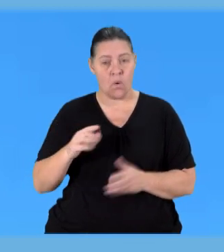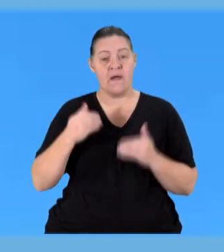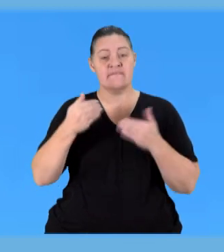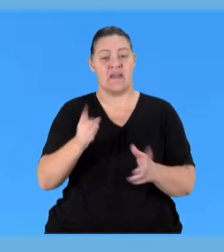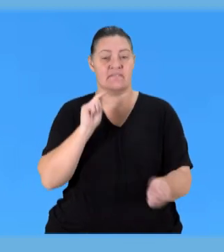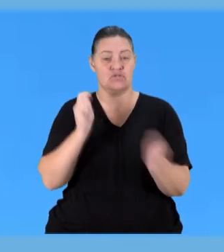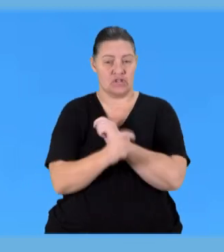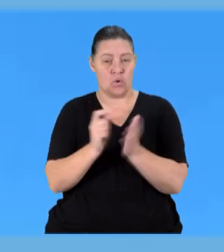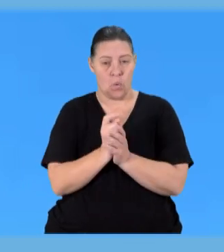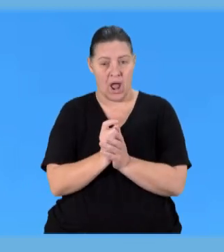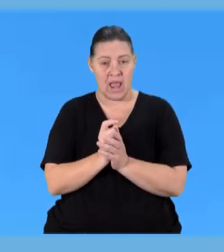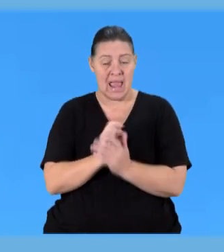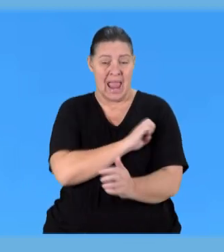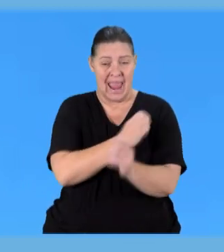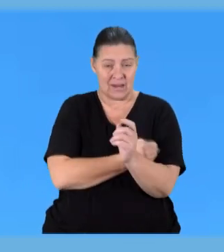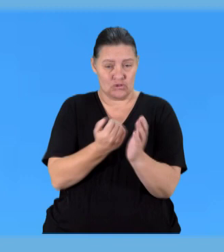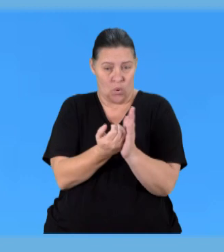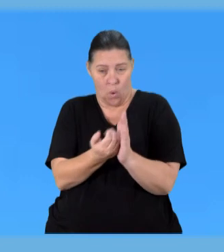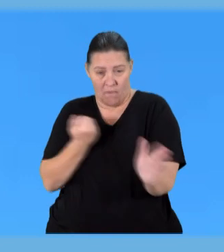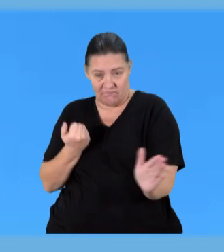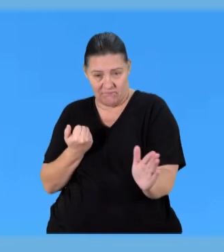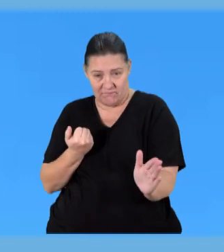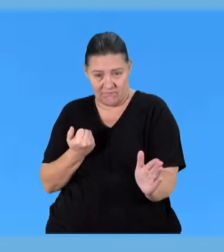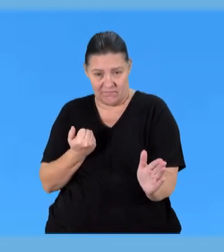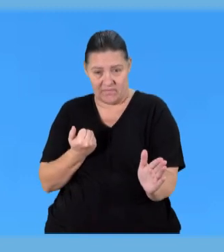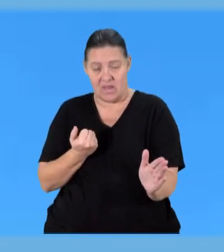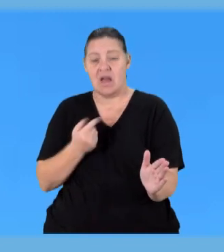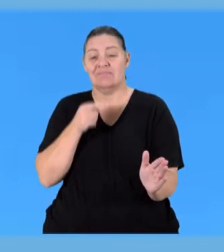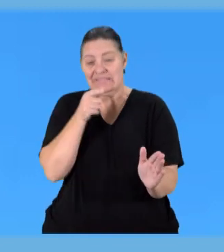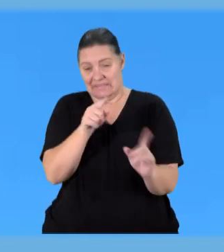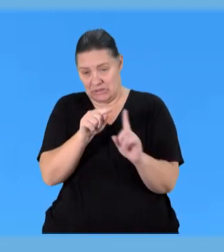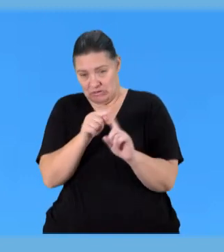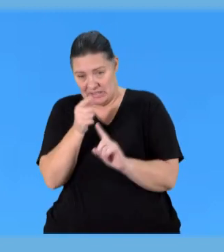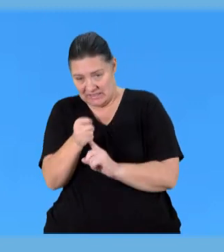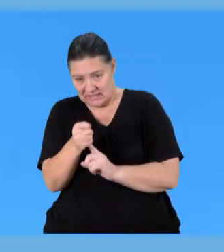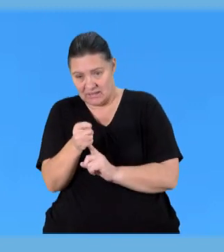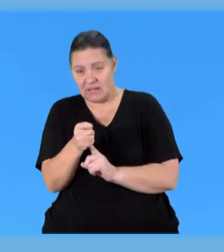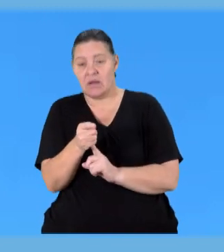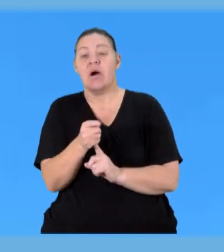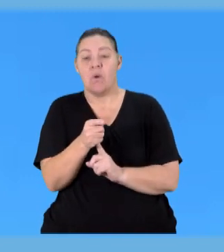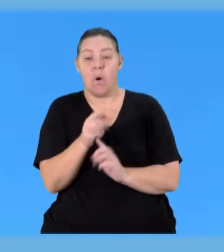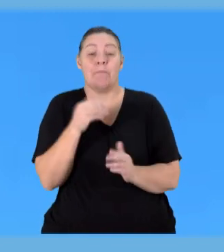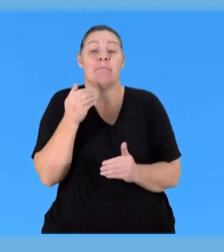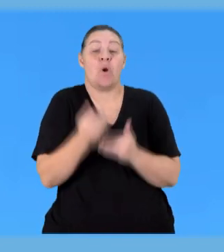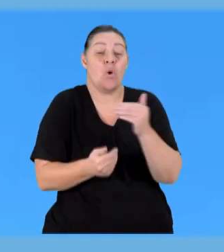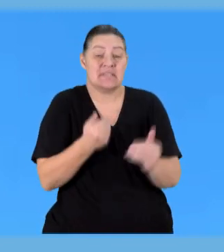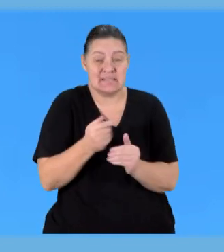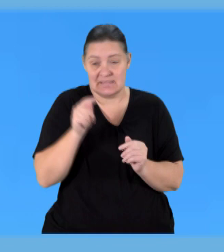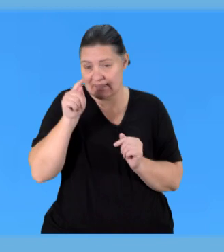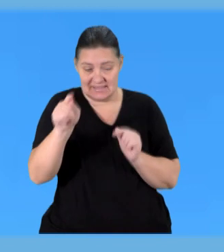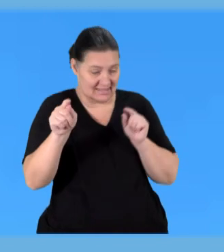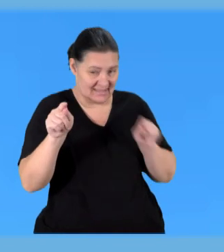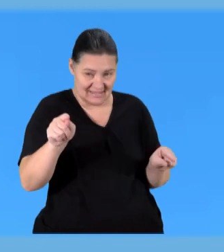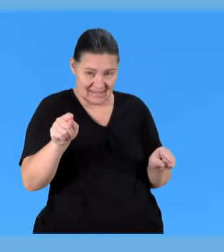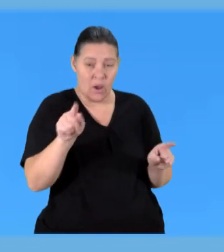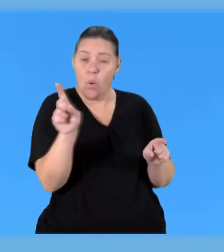we have removed a certain amount of energy, and then that point, that phase change is going to be, or the process between those 2 points is going to